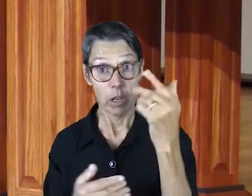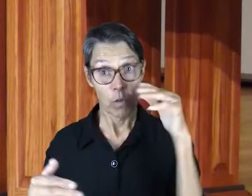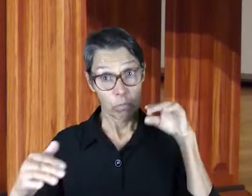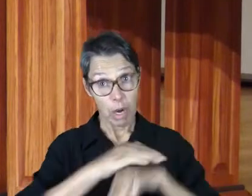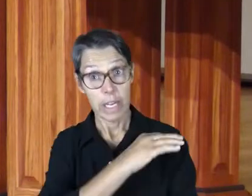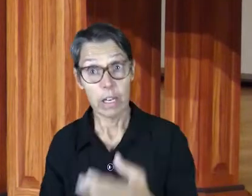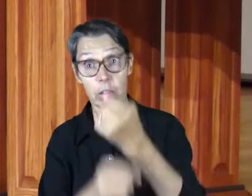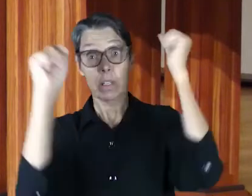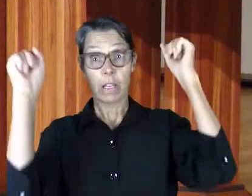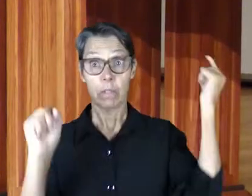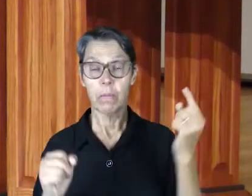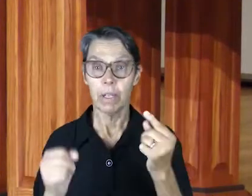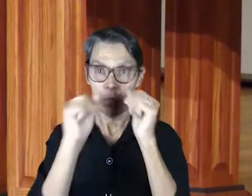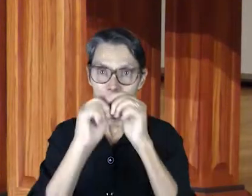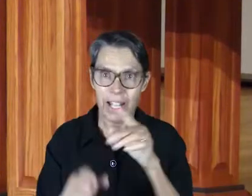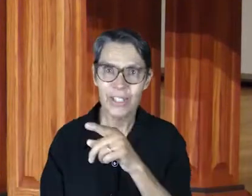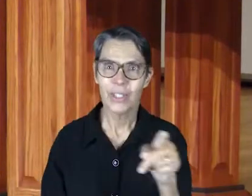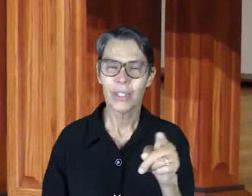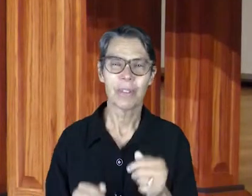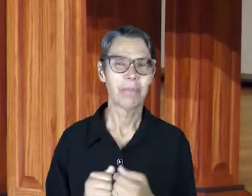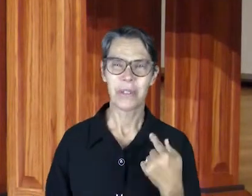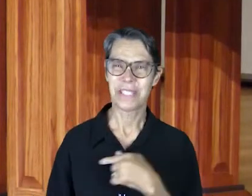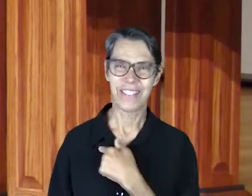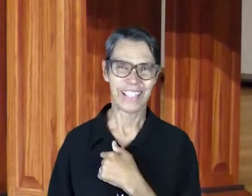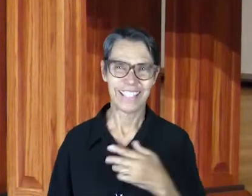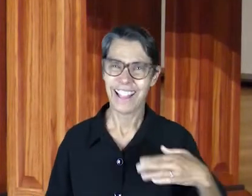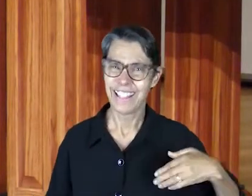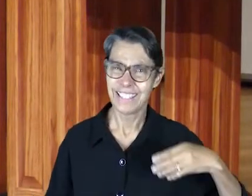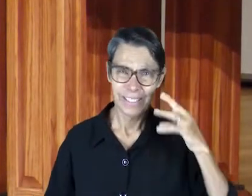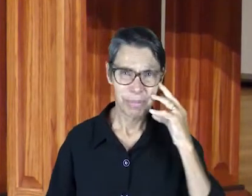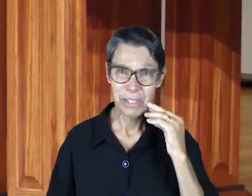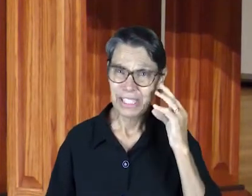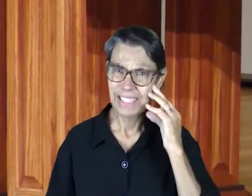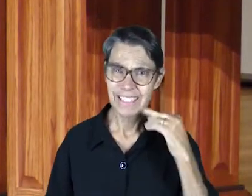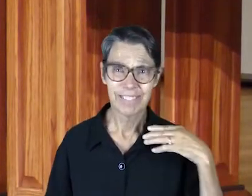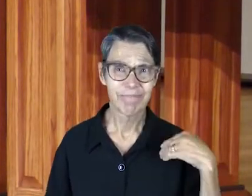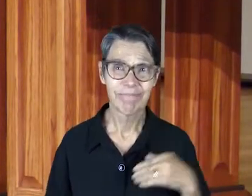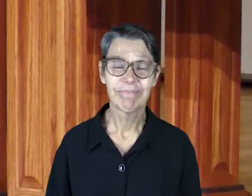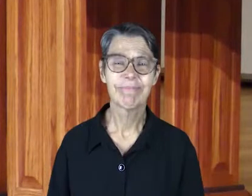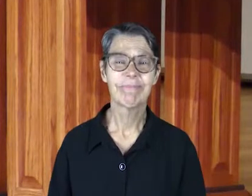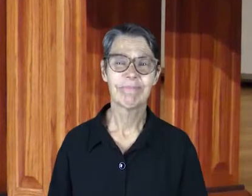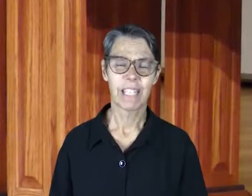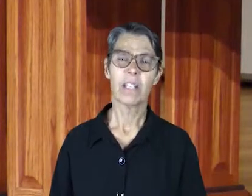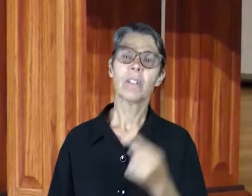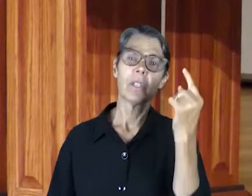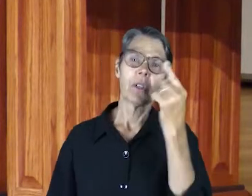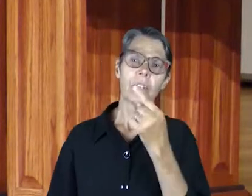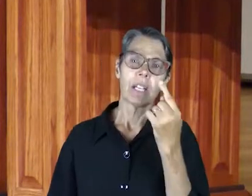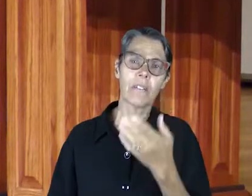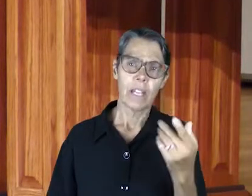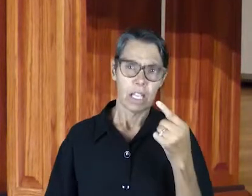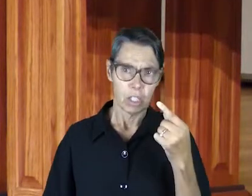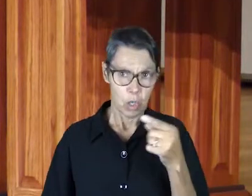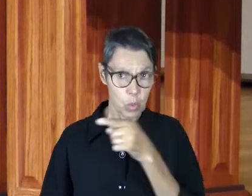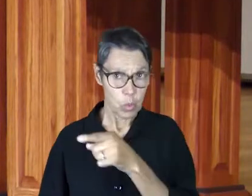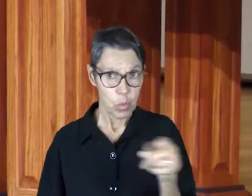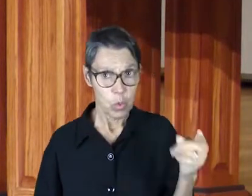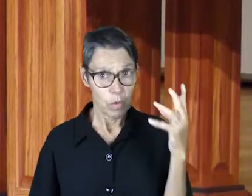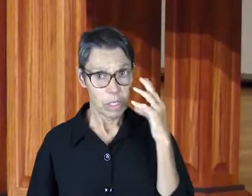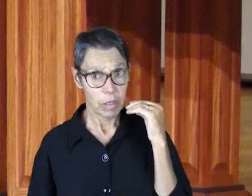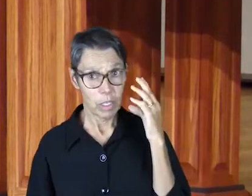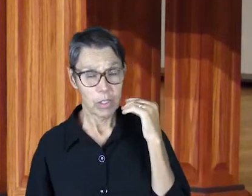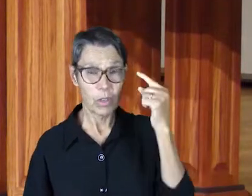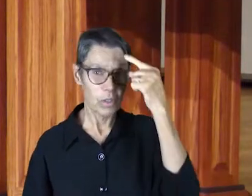most of us probably have not. So can we think of things that we have done that we might think are courageous? And I'm